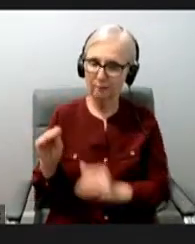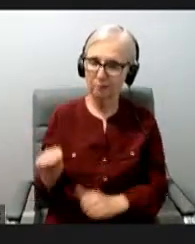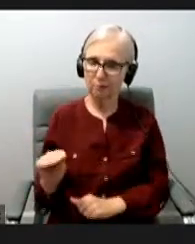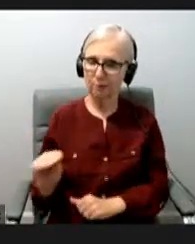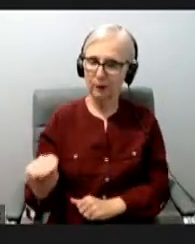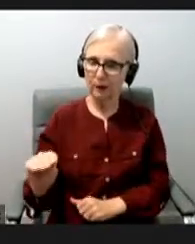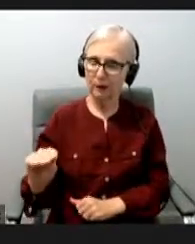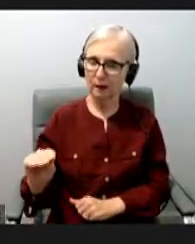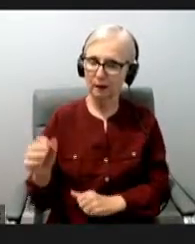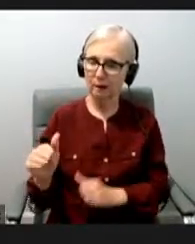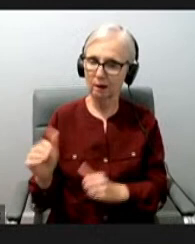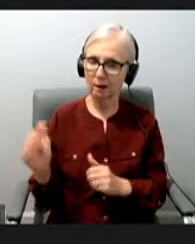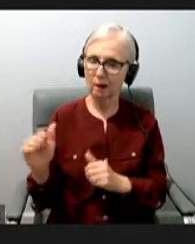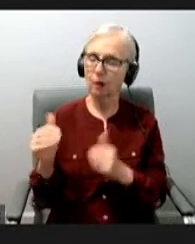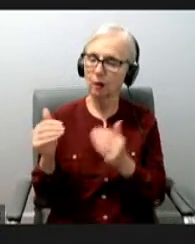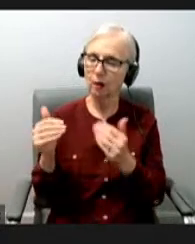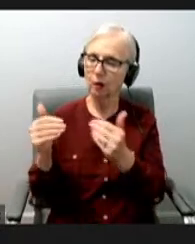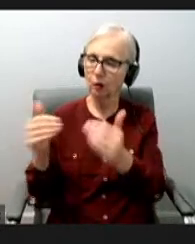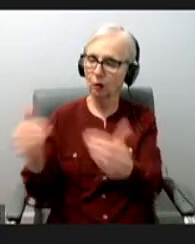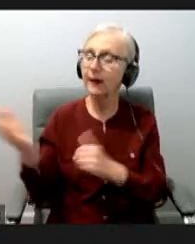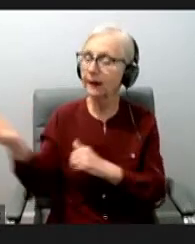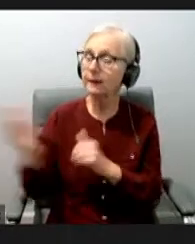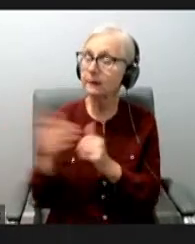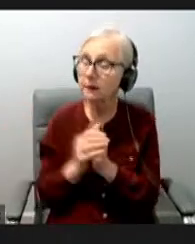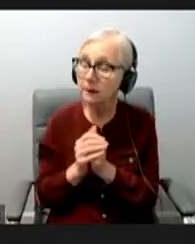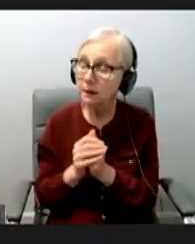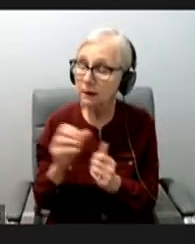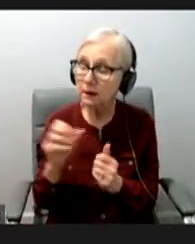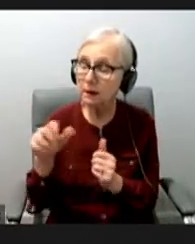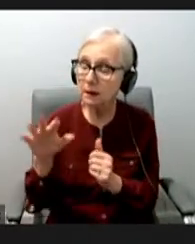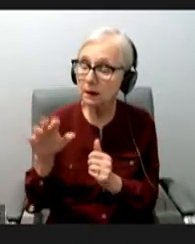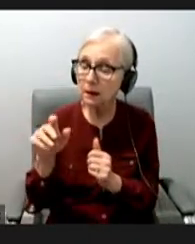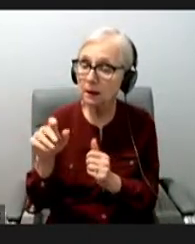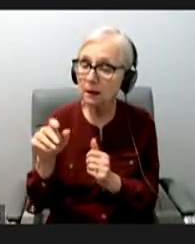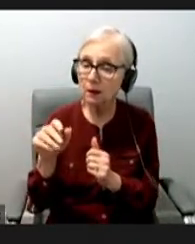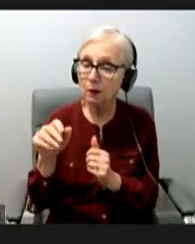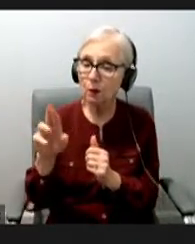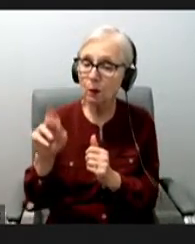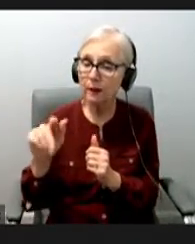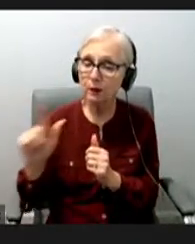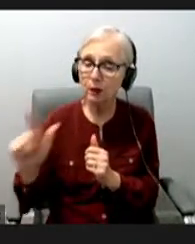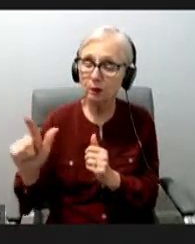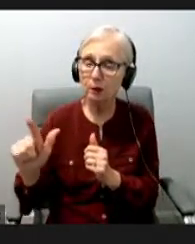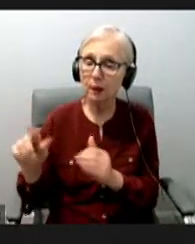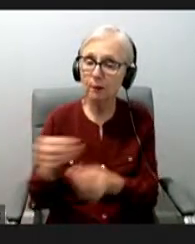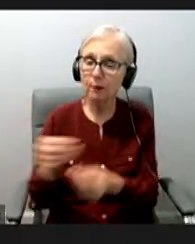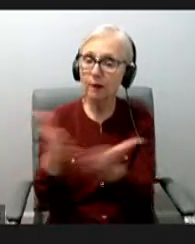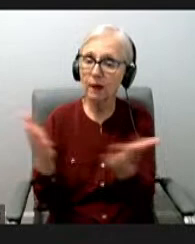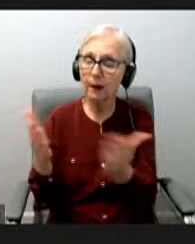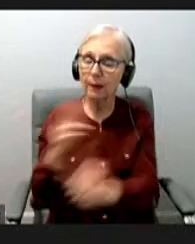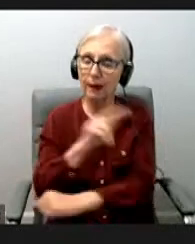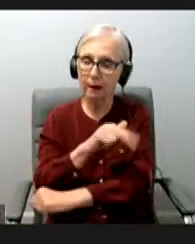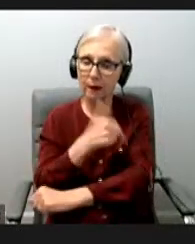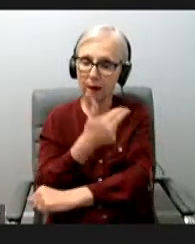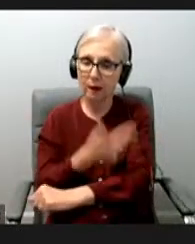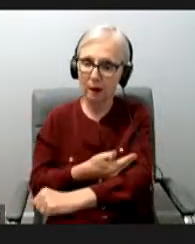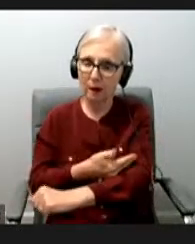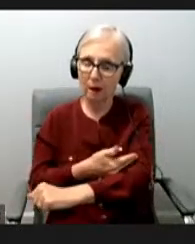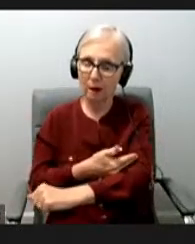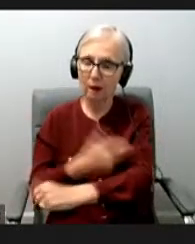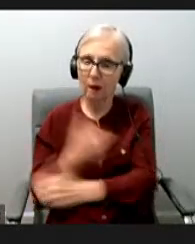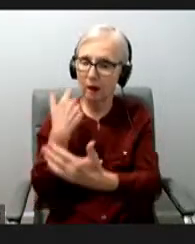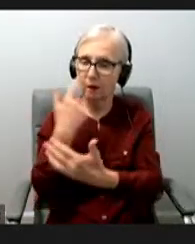Yeah, let's actually go ahead there. Taylor's been having a little bit of trouble. Scott or Rachel, could you provide more information about the hospitalization cases of those